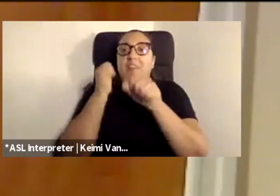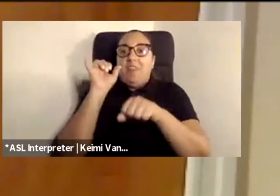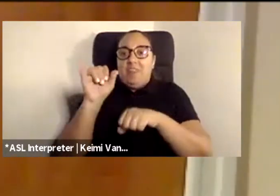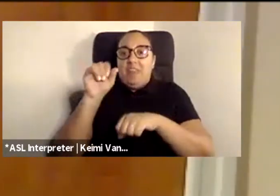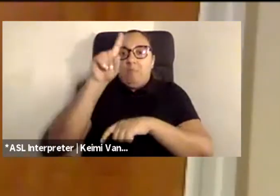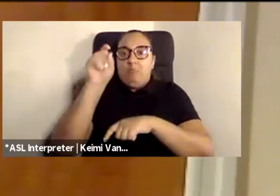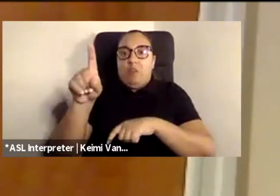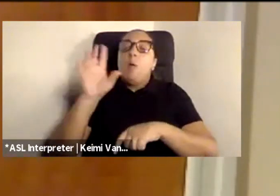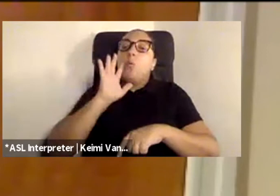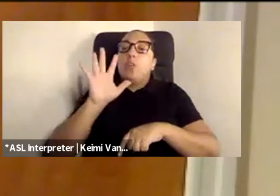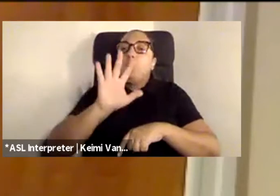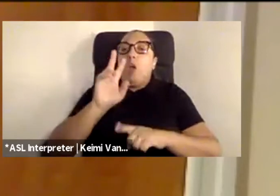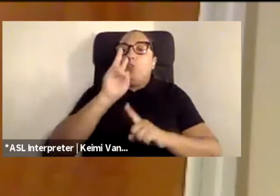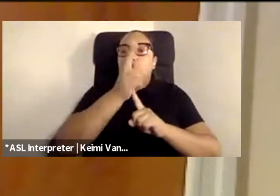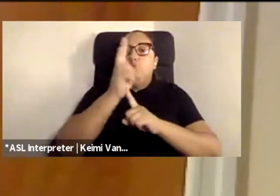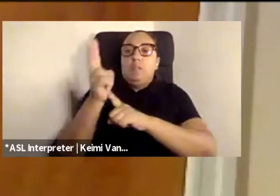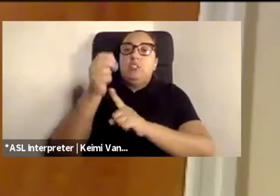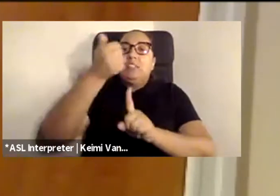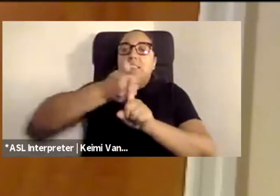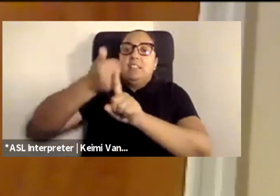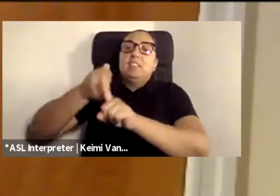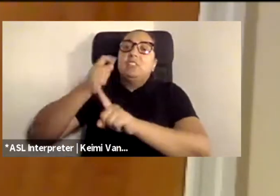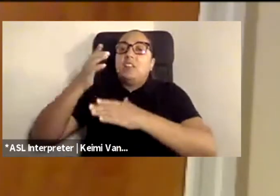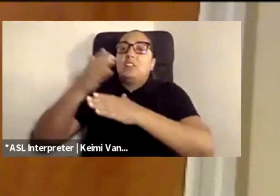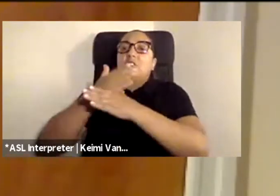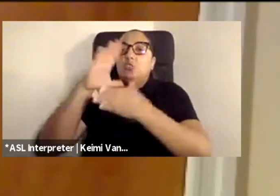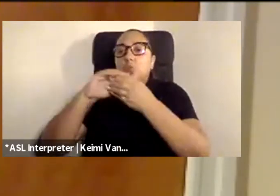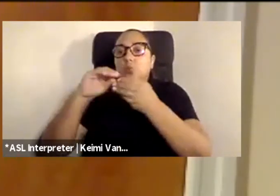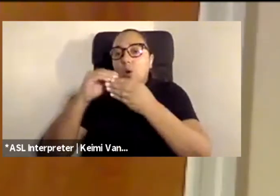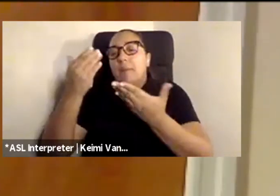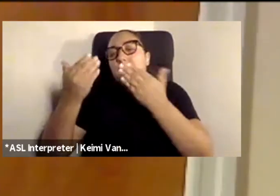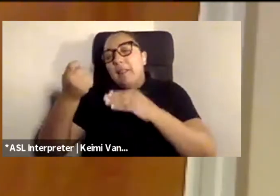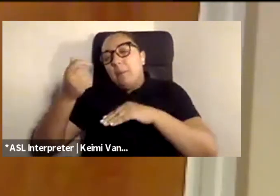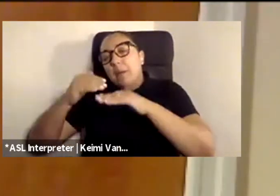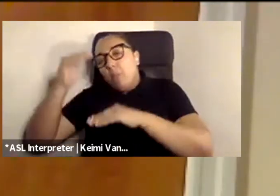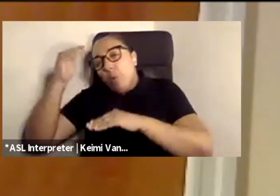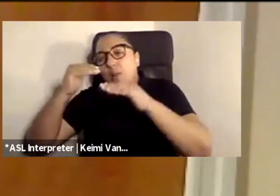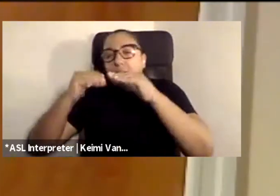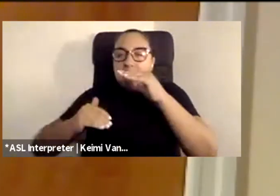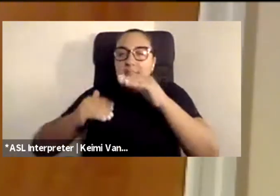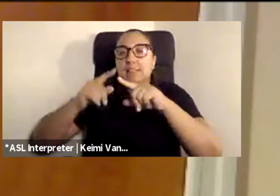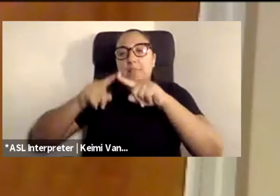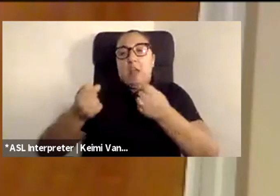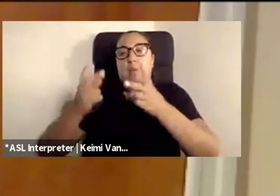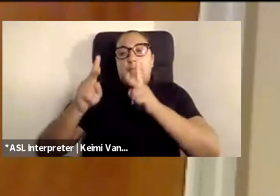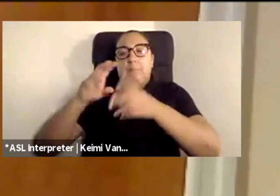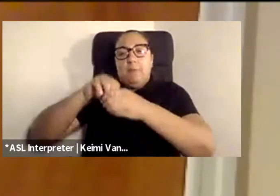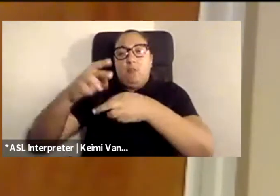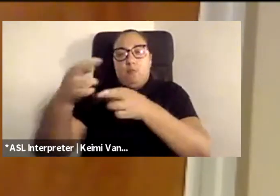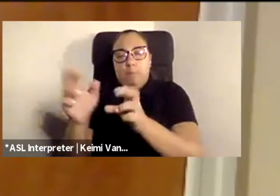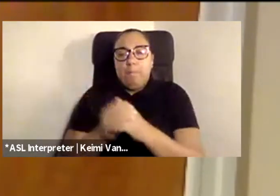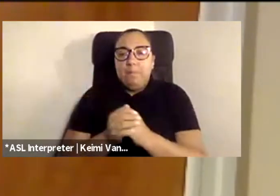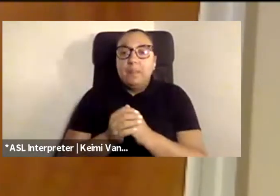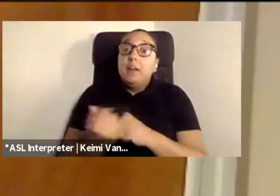2 minutes to share their story, maybe a little more, maybe a little less, depending on how many people are in each room. If you